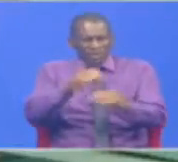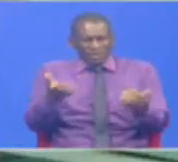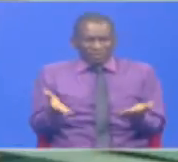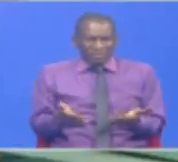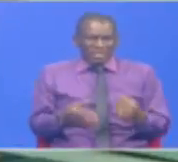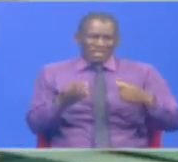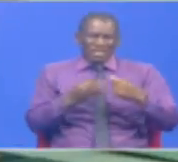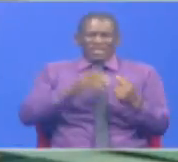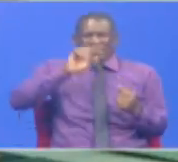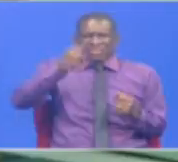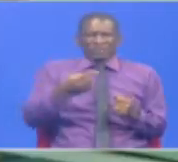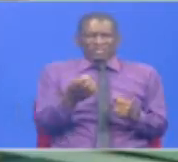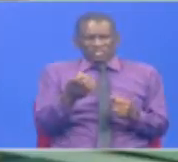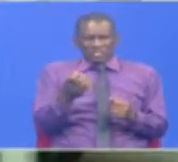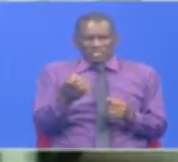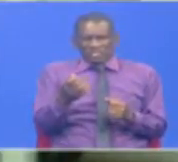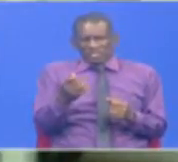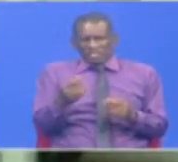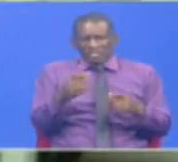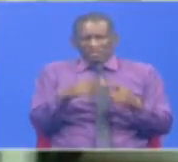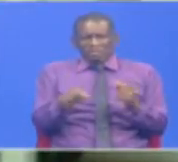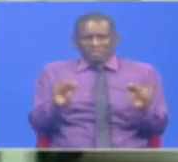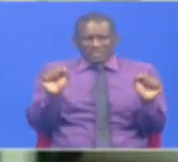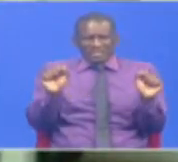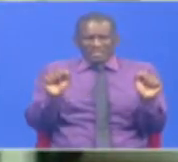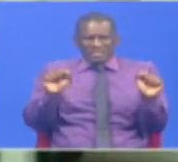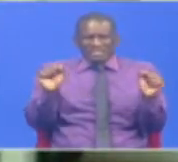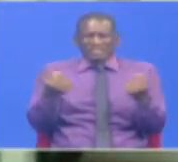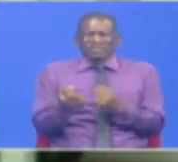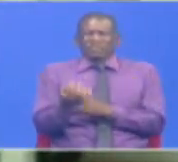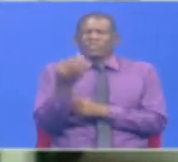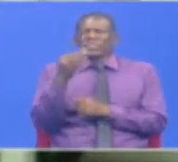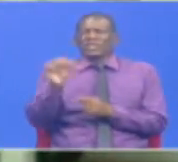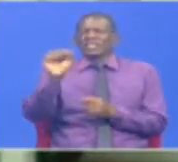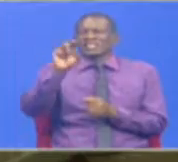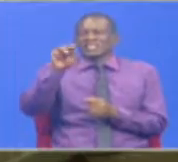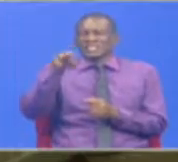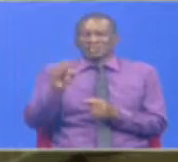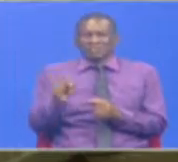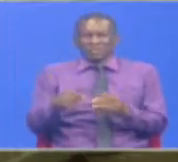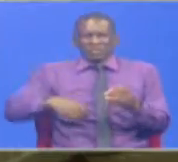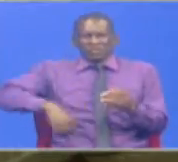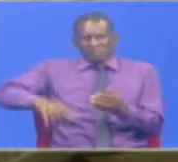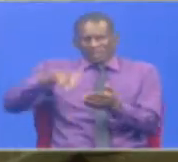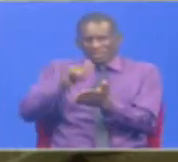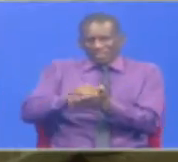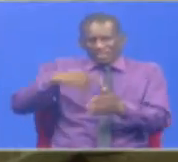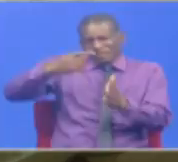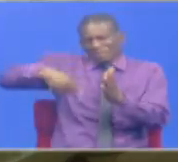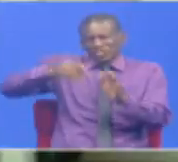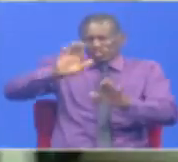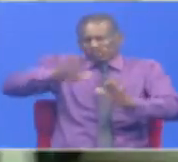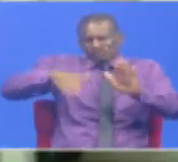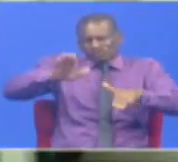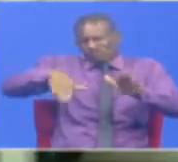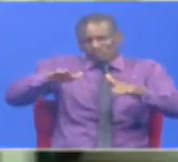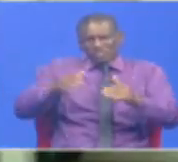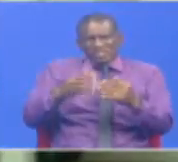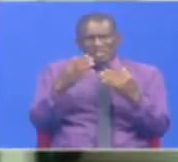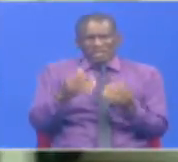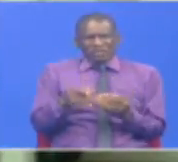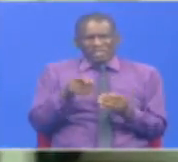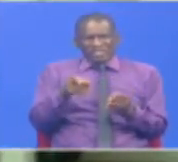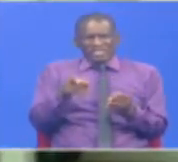8,000 shillings that I saved for around 3 semesters to buy that. So it's all about